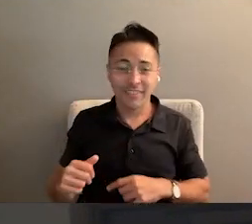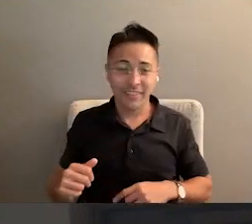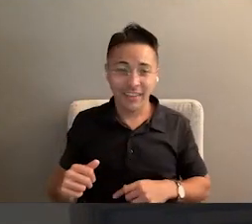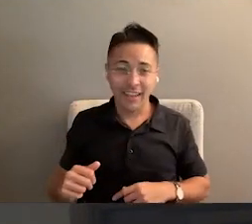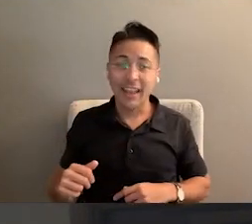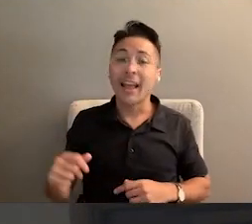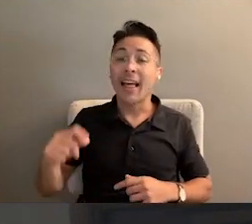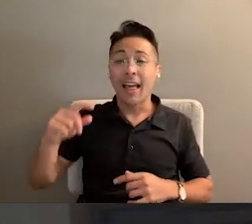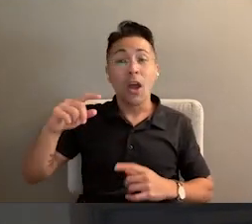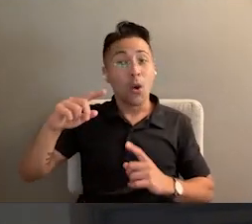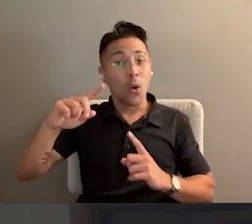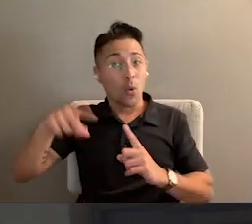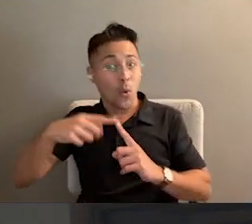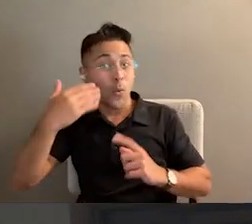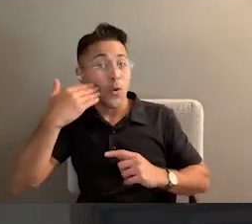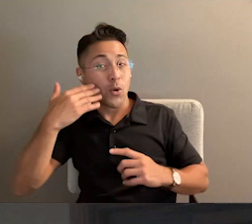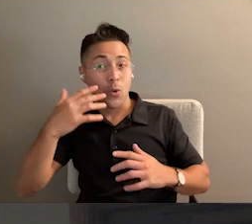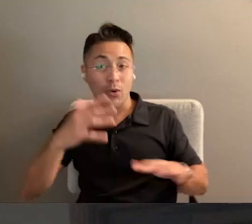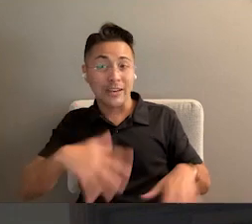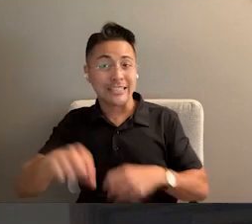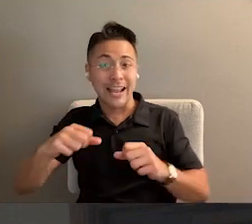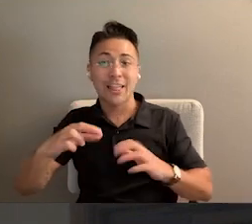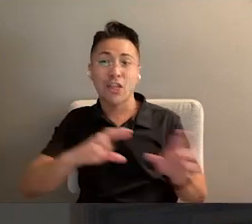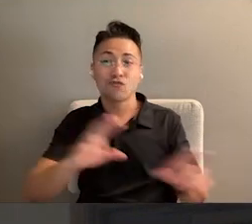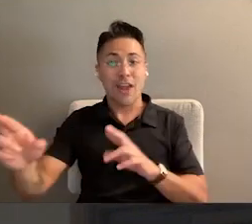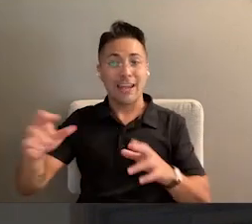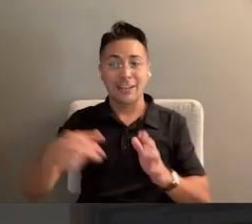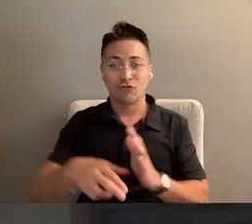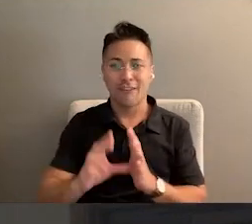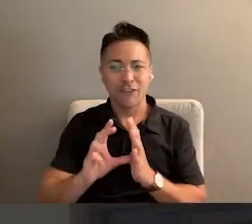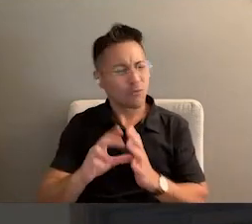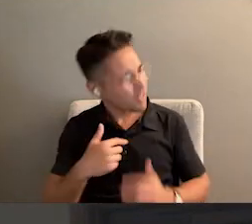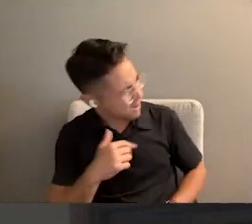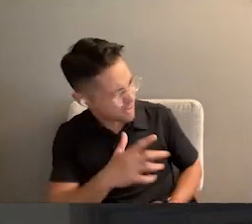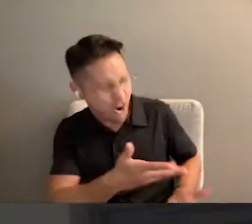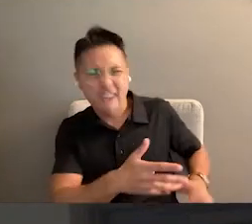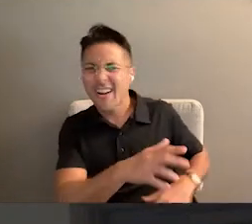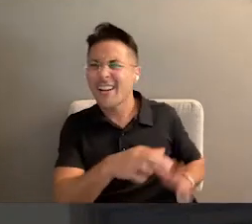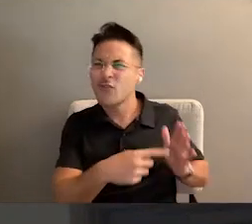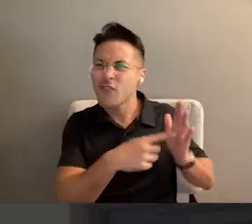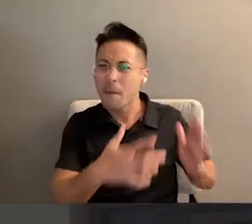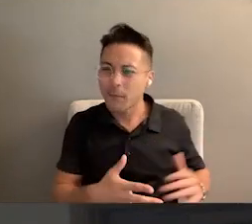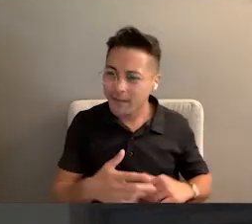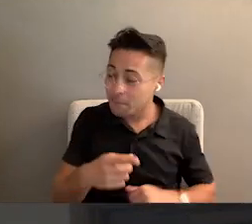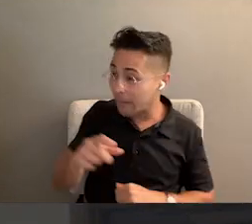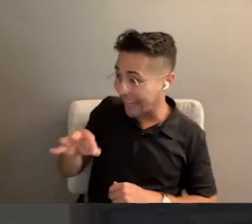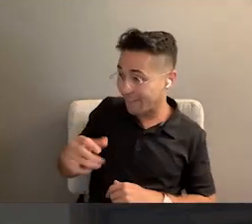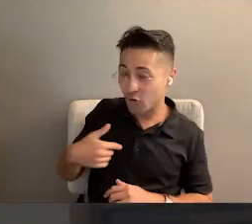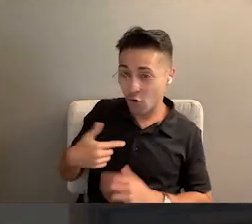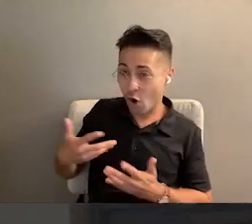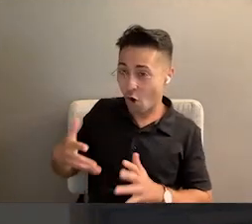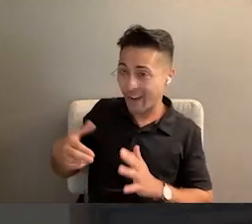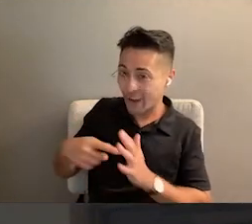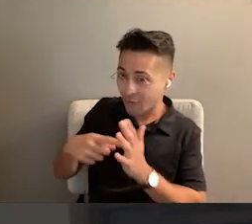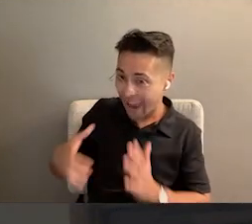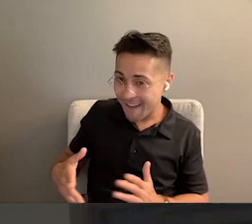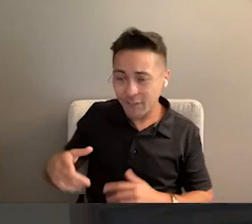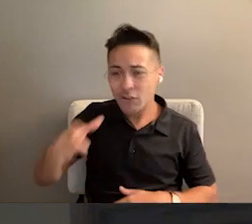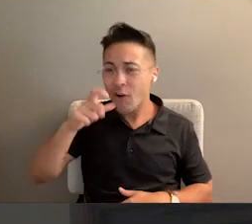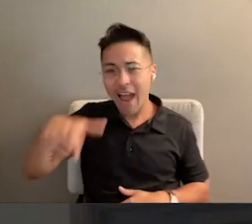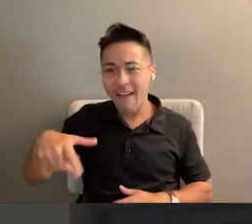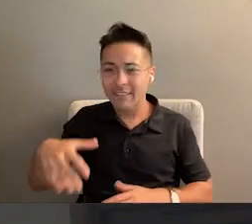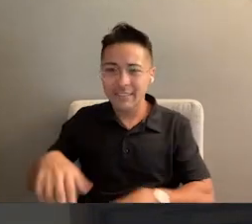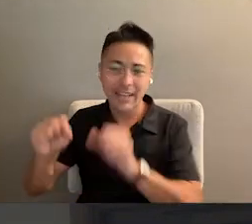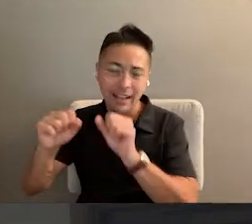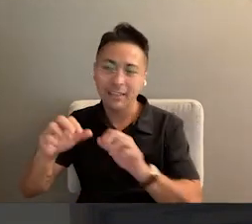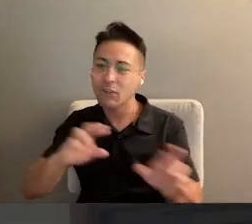training. We'll catch it, when we'll catch it is if you take the readiness review. That's when well, they're already a rep. But if you're just taking